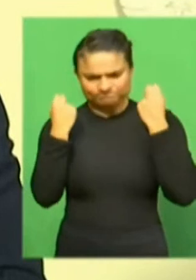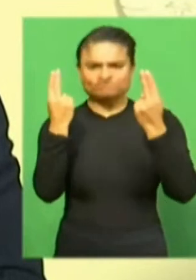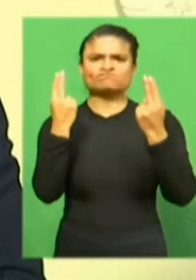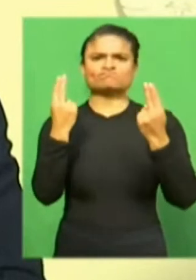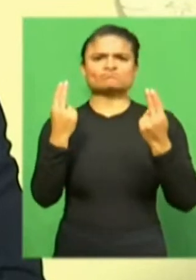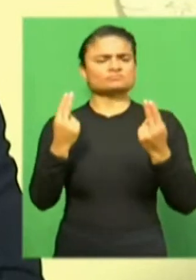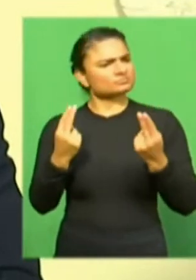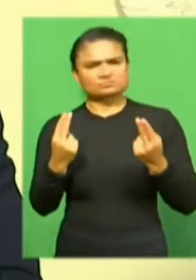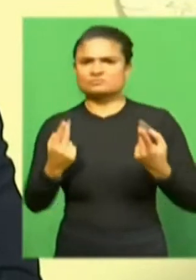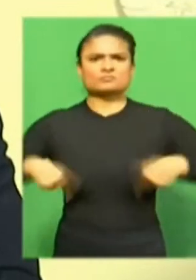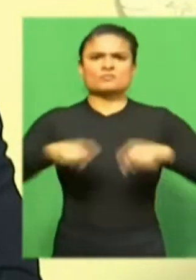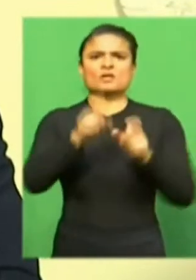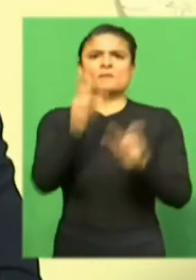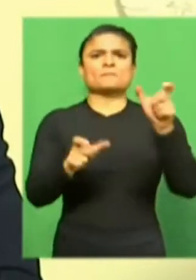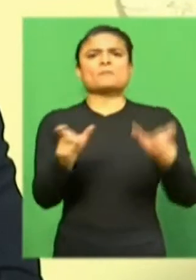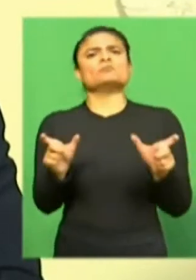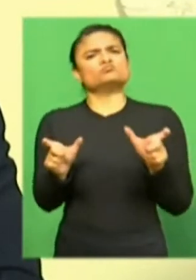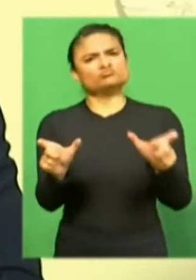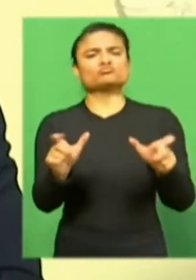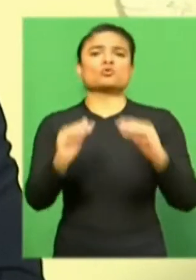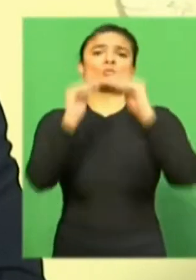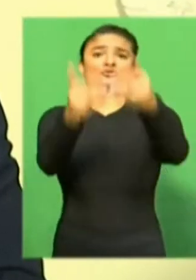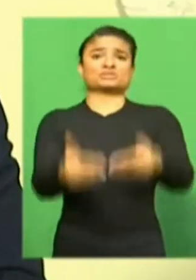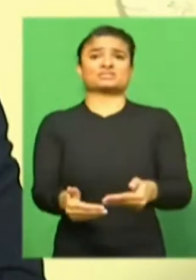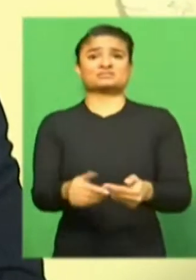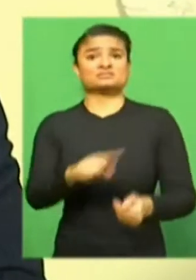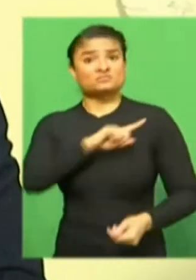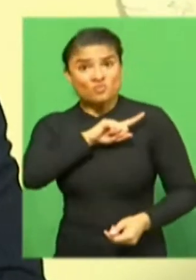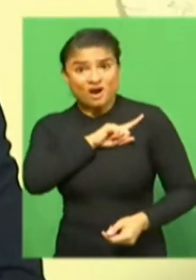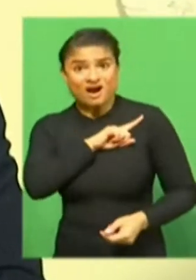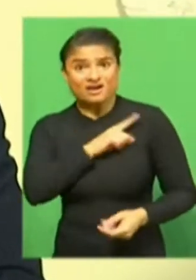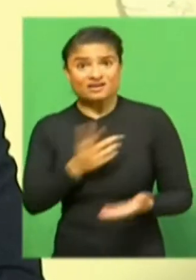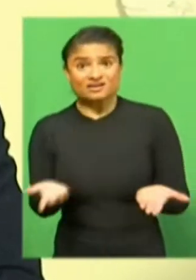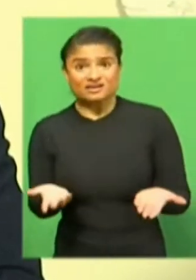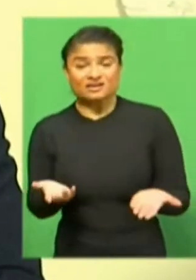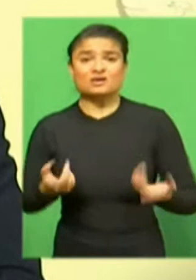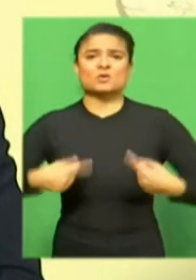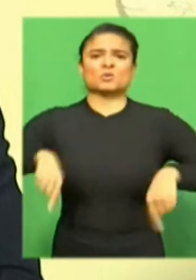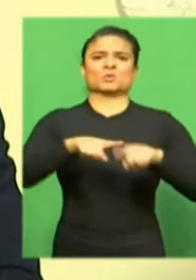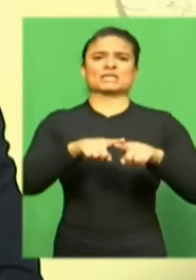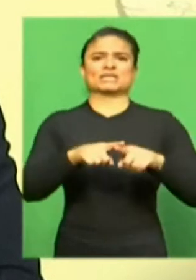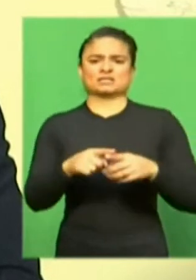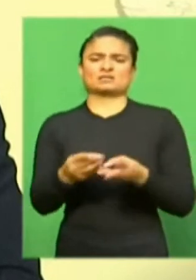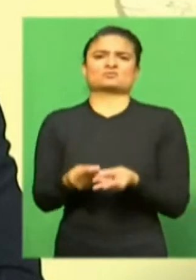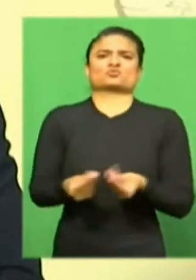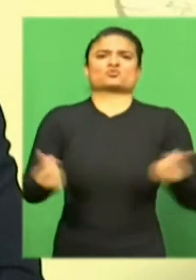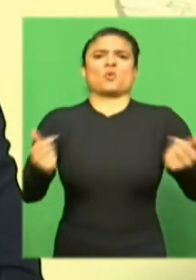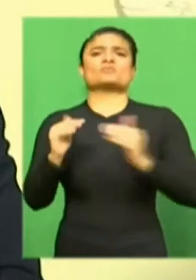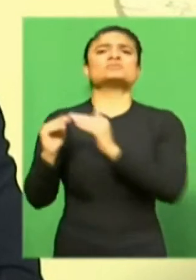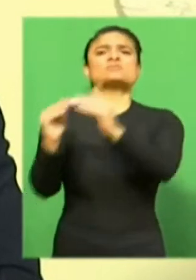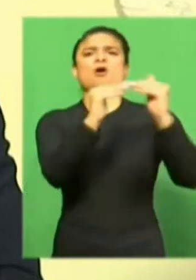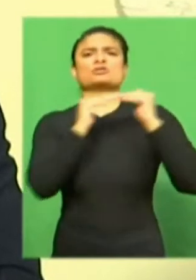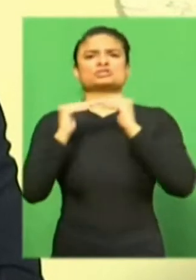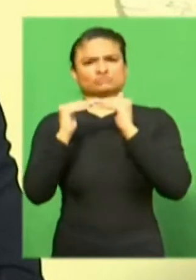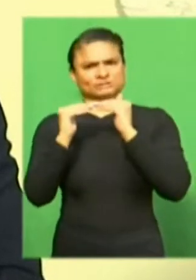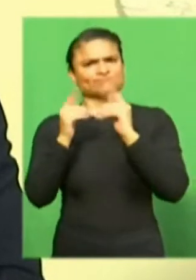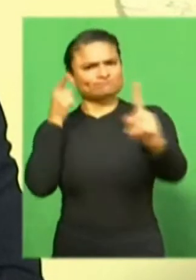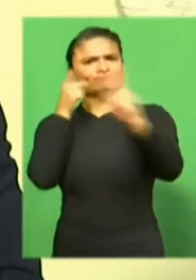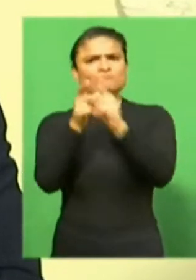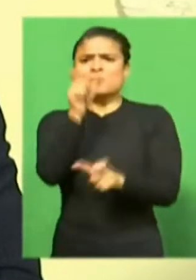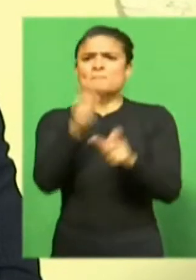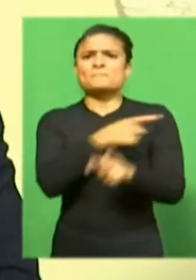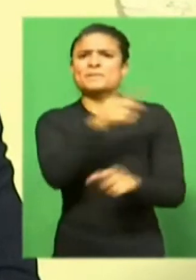in the protection that it provides for our rights and freedoms, and in our open